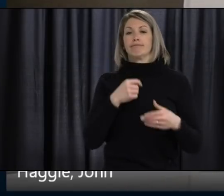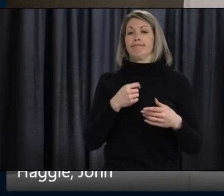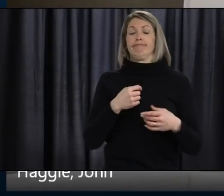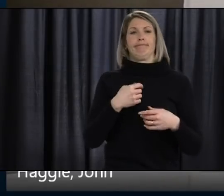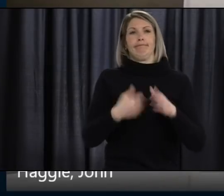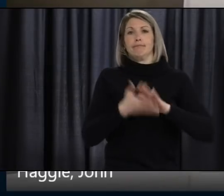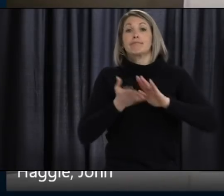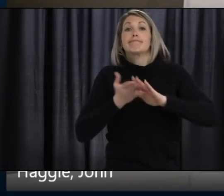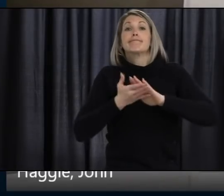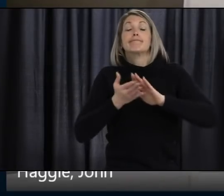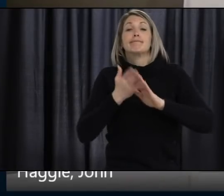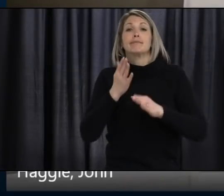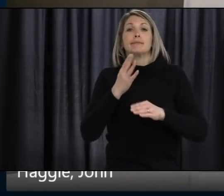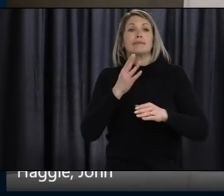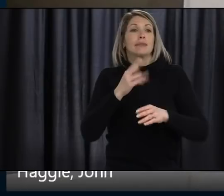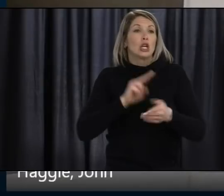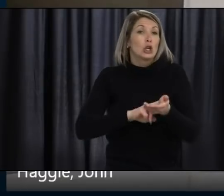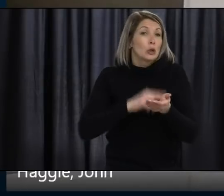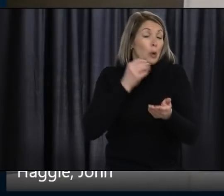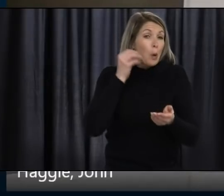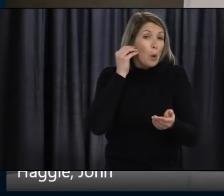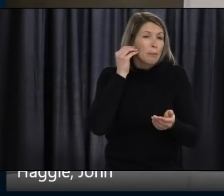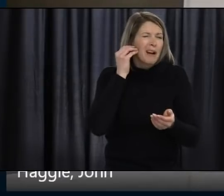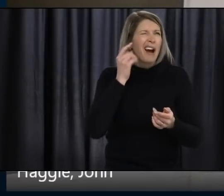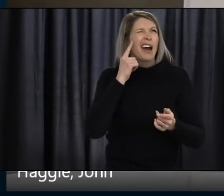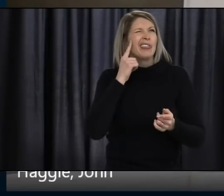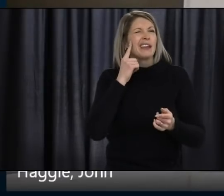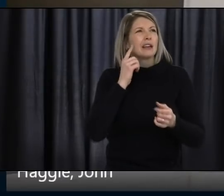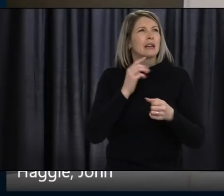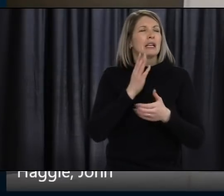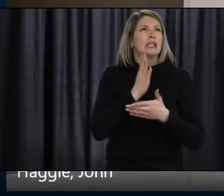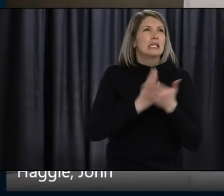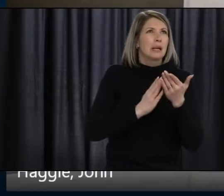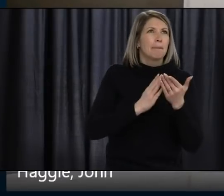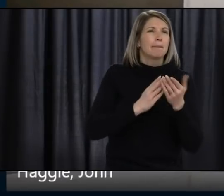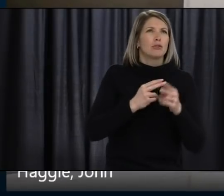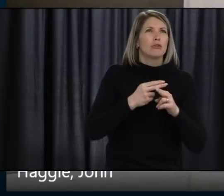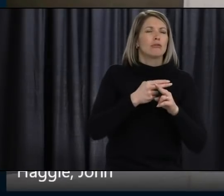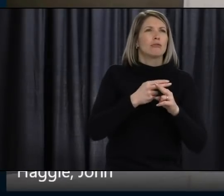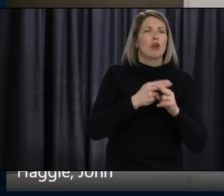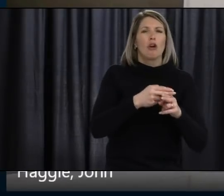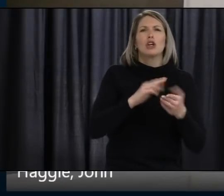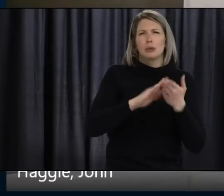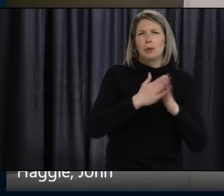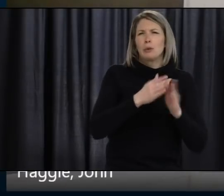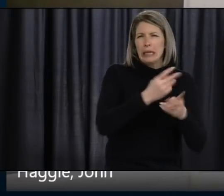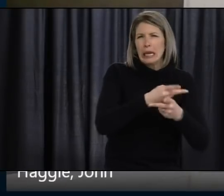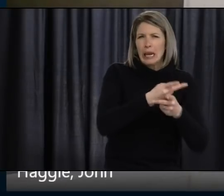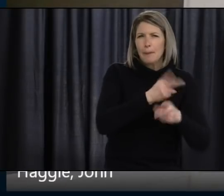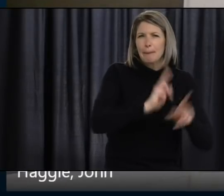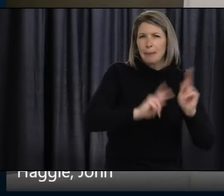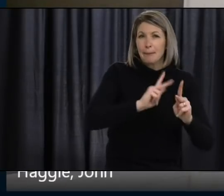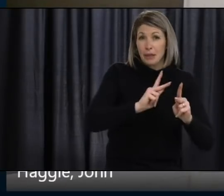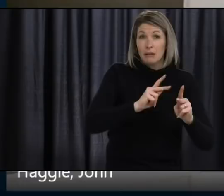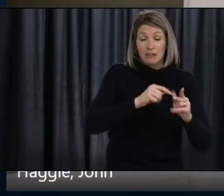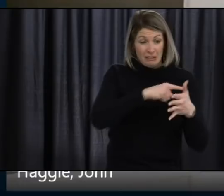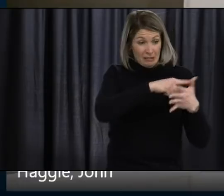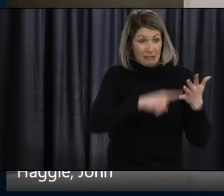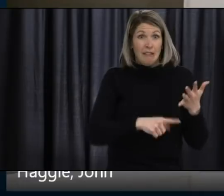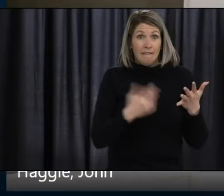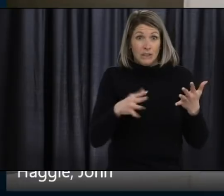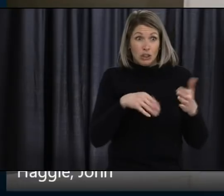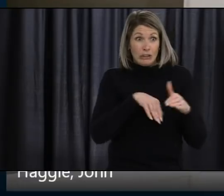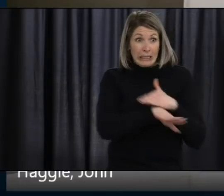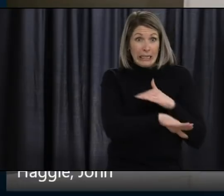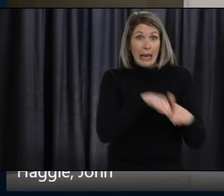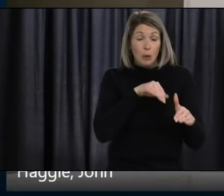long-term and personal care, community care, I think it's called in the regional health authorities. So, we can certainly provide you